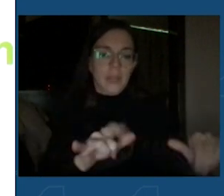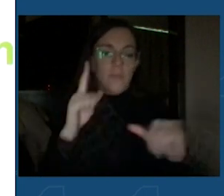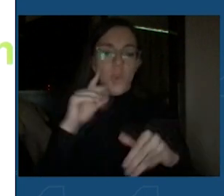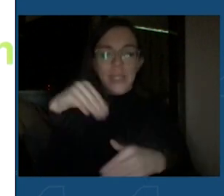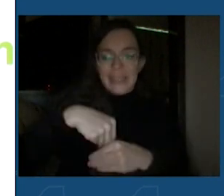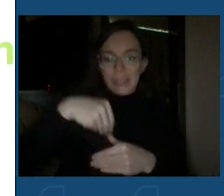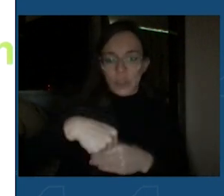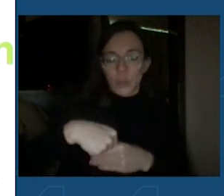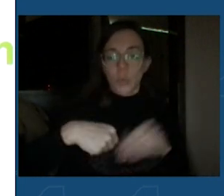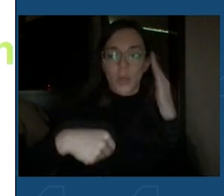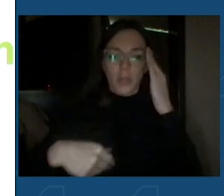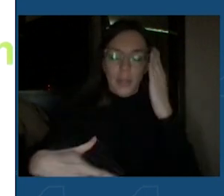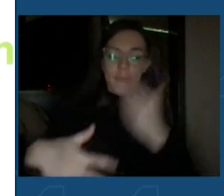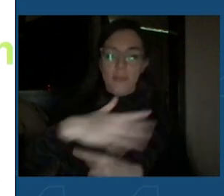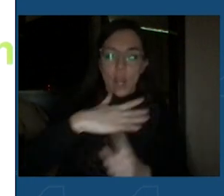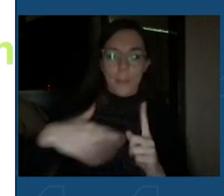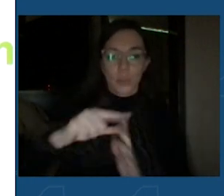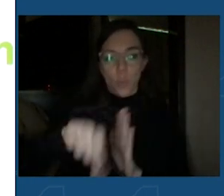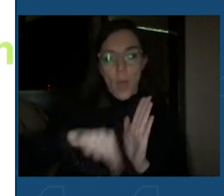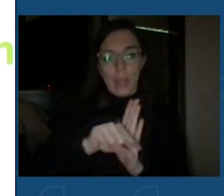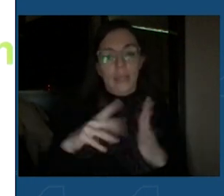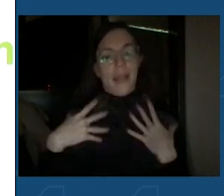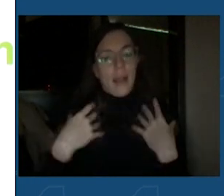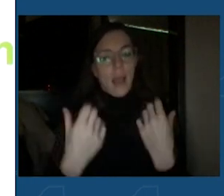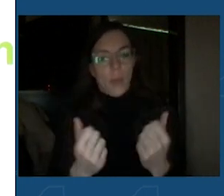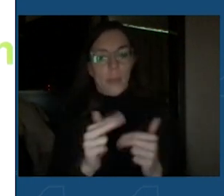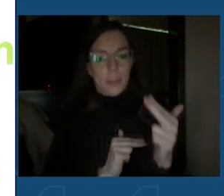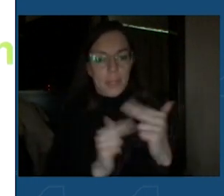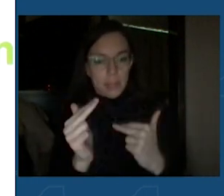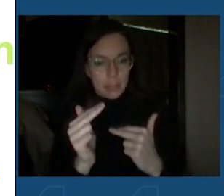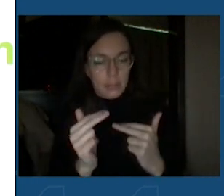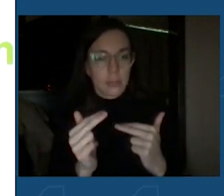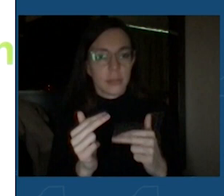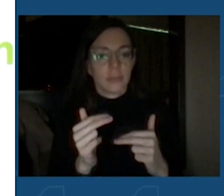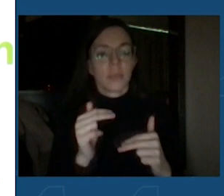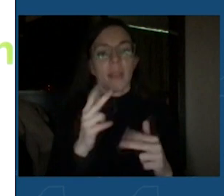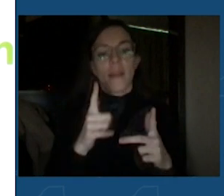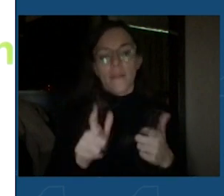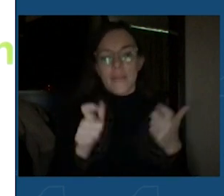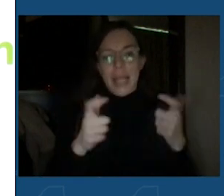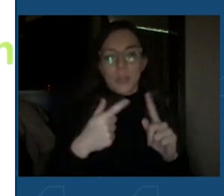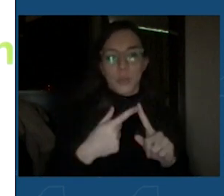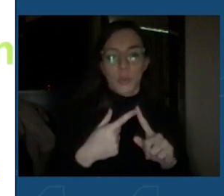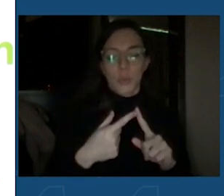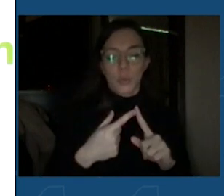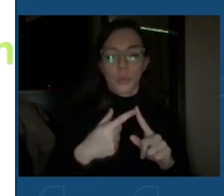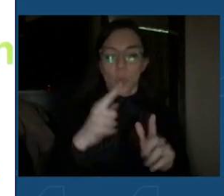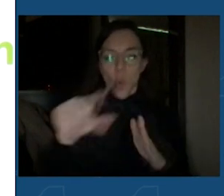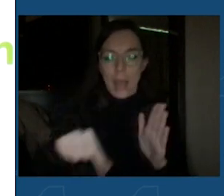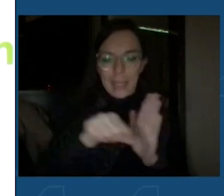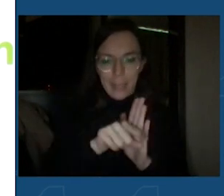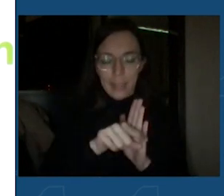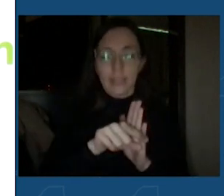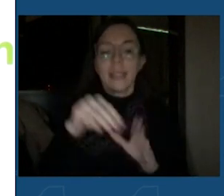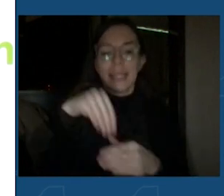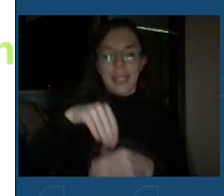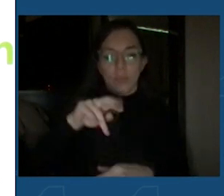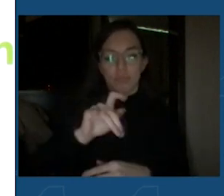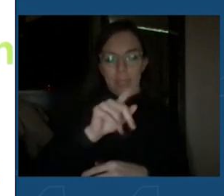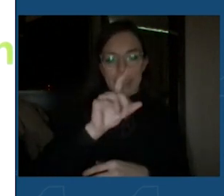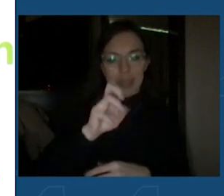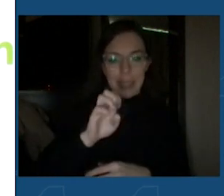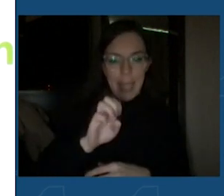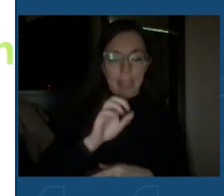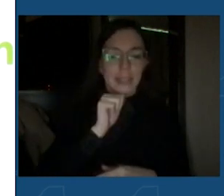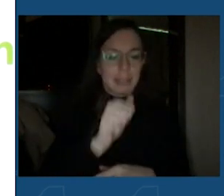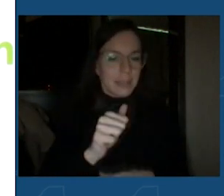healthy buildings. Flight to quality is a buzz phrase of today. Flight to quality in real estate does not require